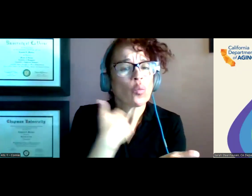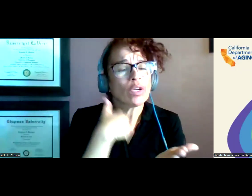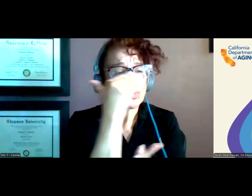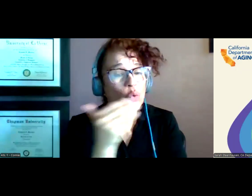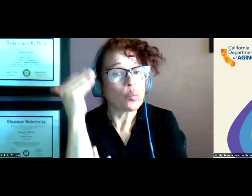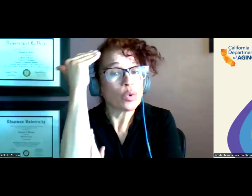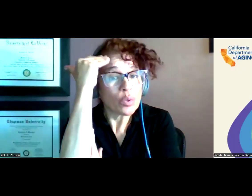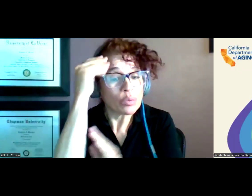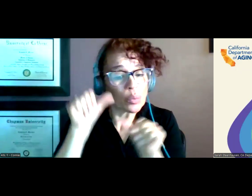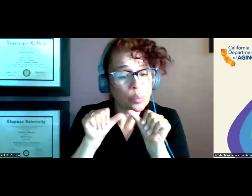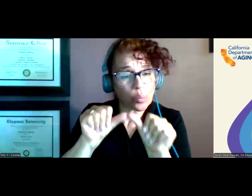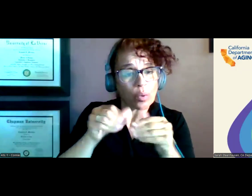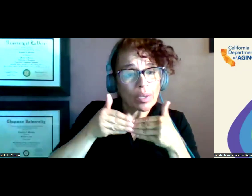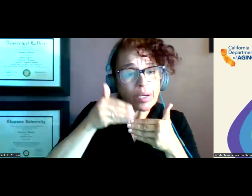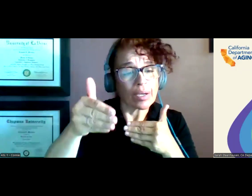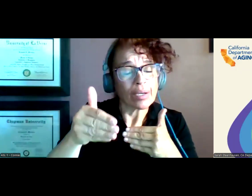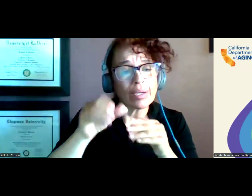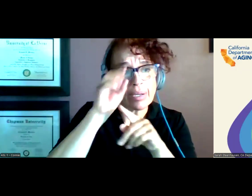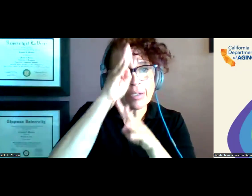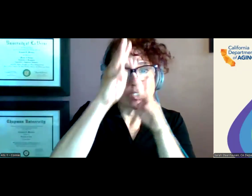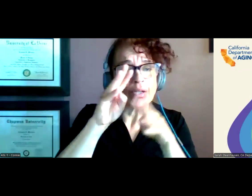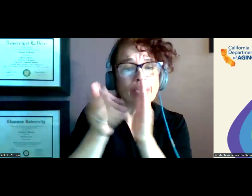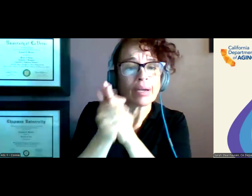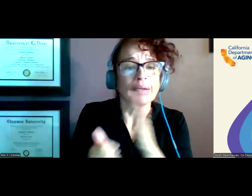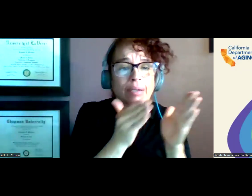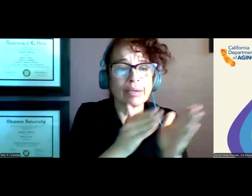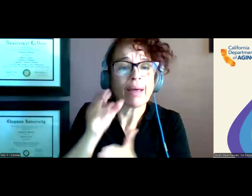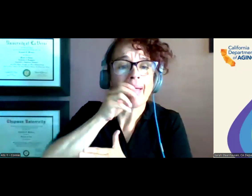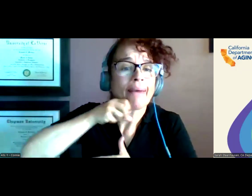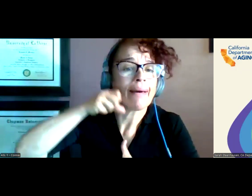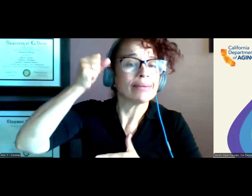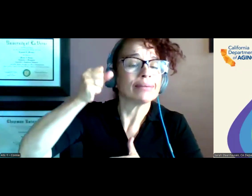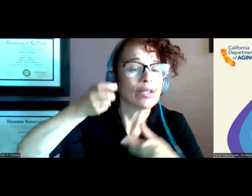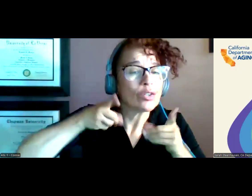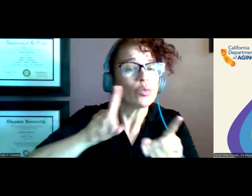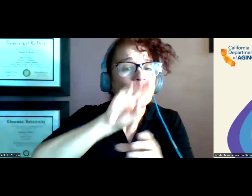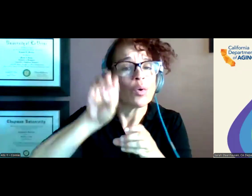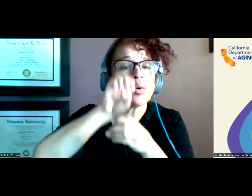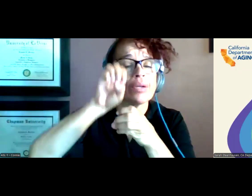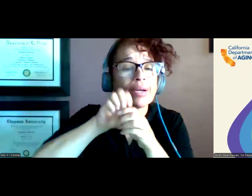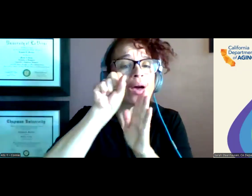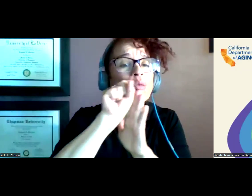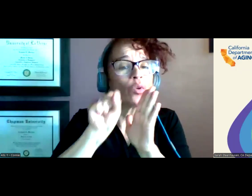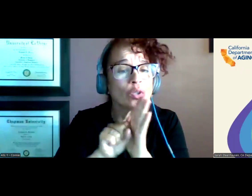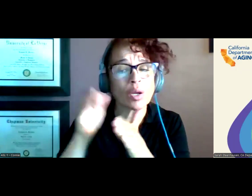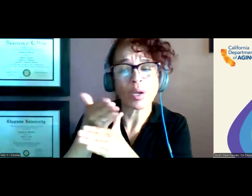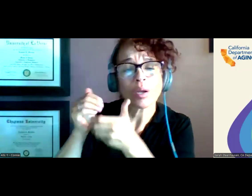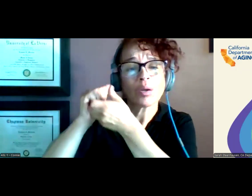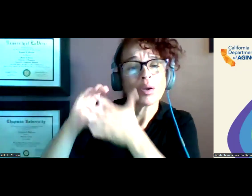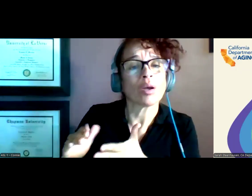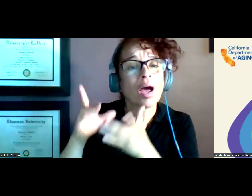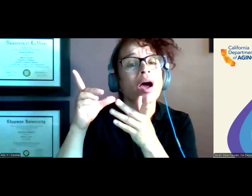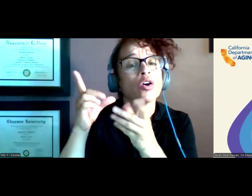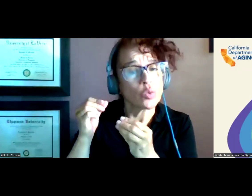of to continue moving in our implementation of the master plan for aging, while also engaging our state partners. And I do